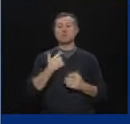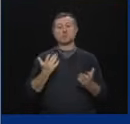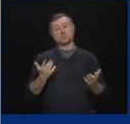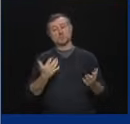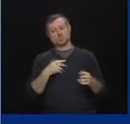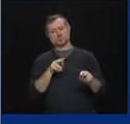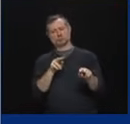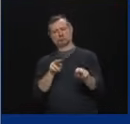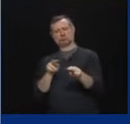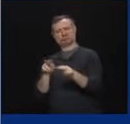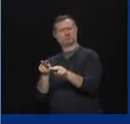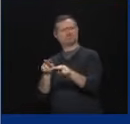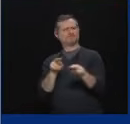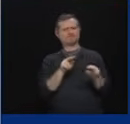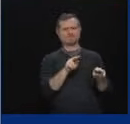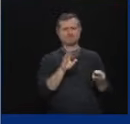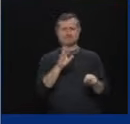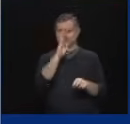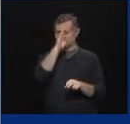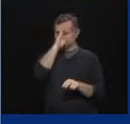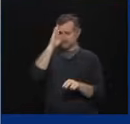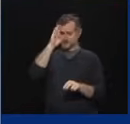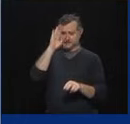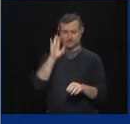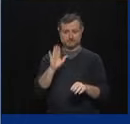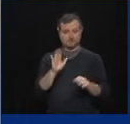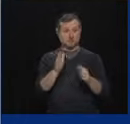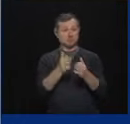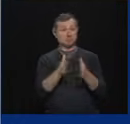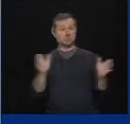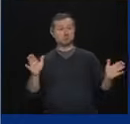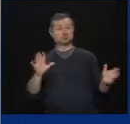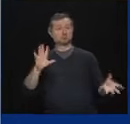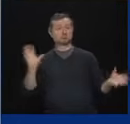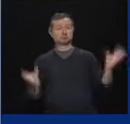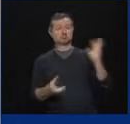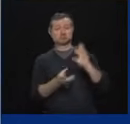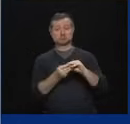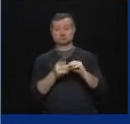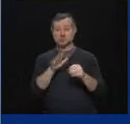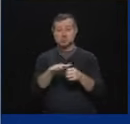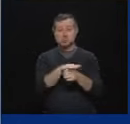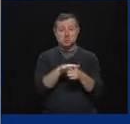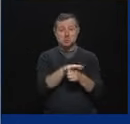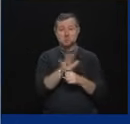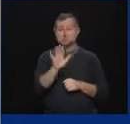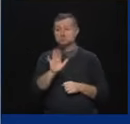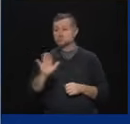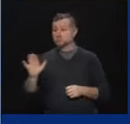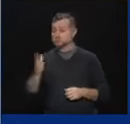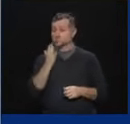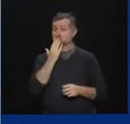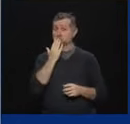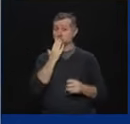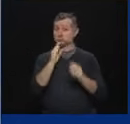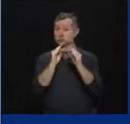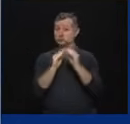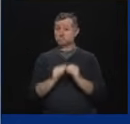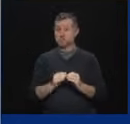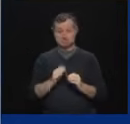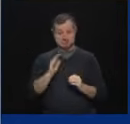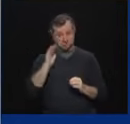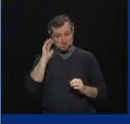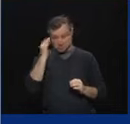the hospital capacity overall. We're in a good shape. We are still in good shape. We know that every one of these hospitals,